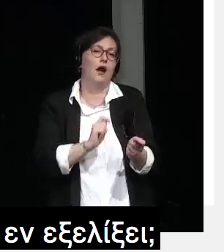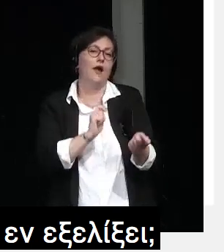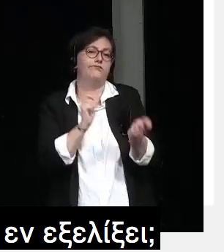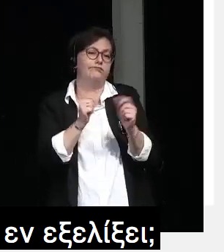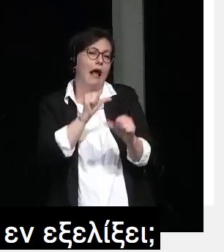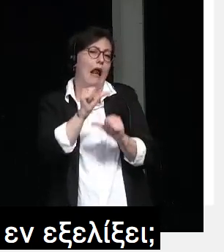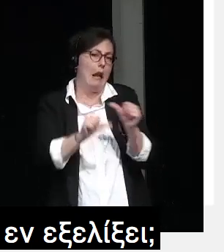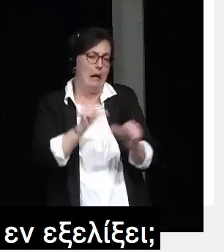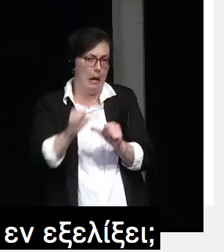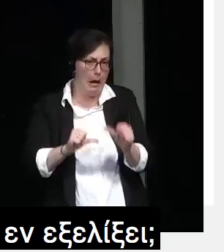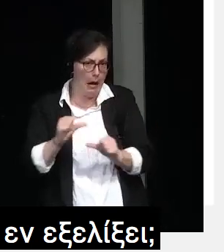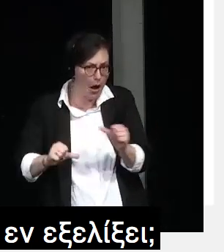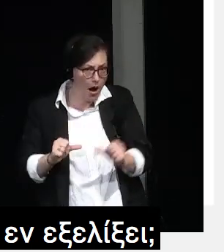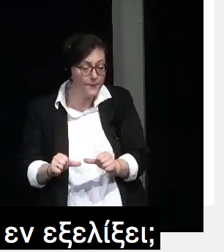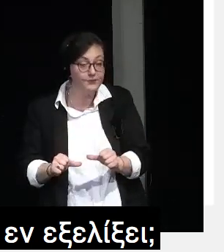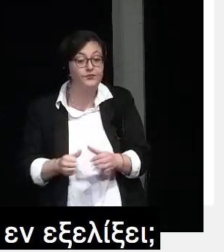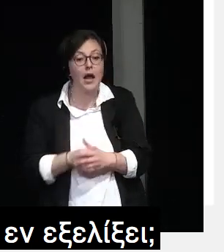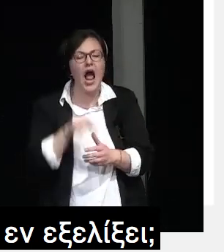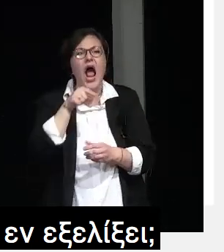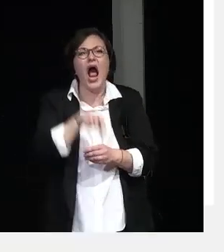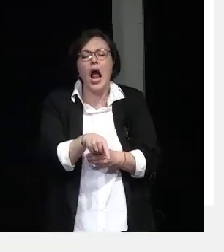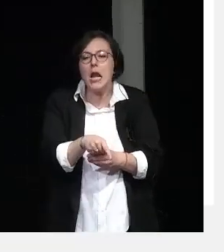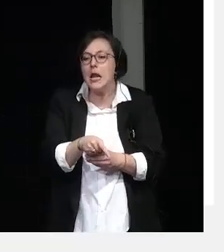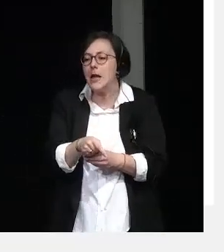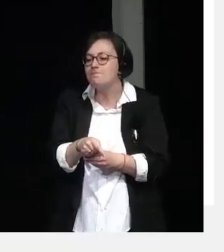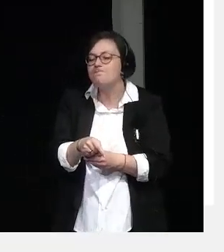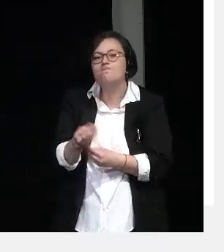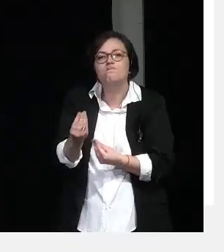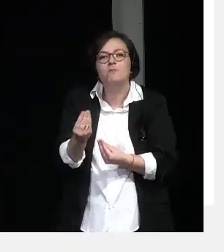in to projects you're already doing?